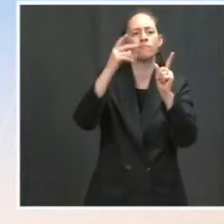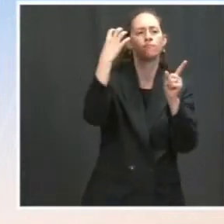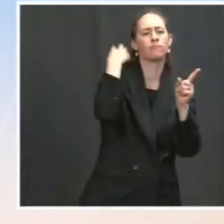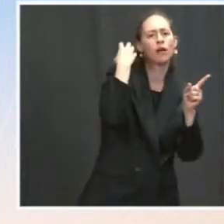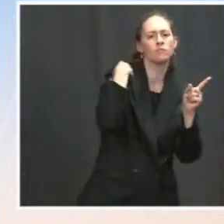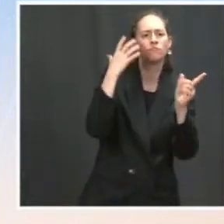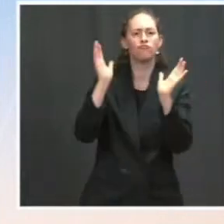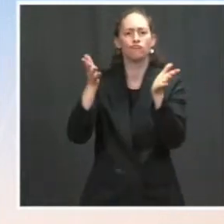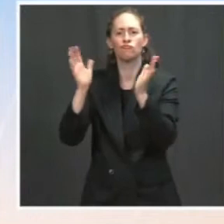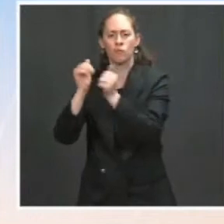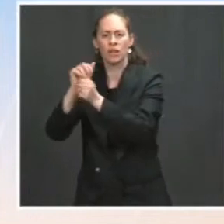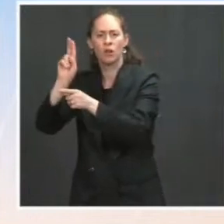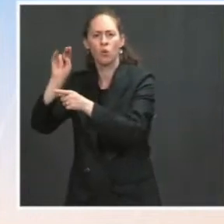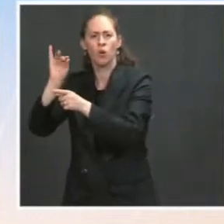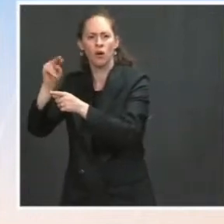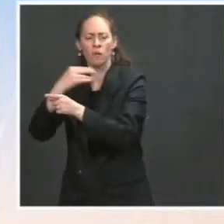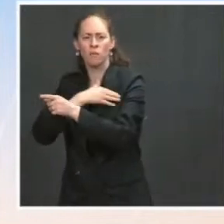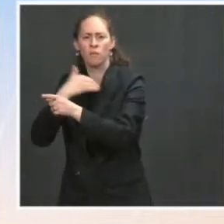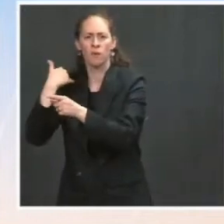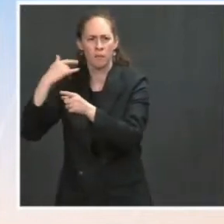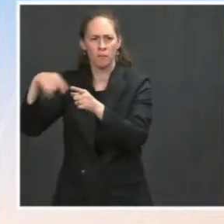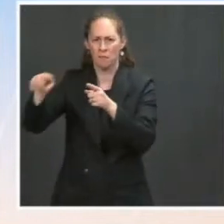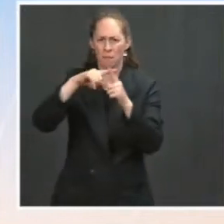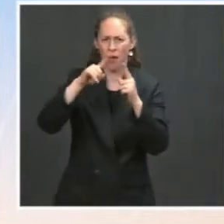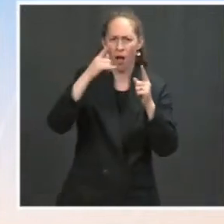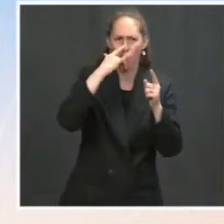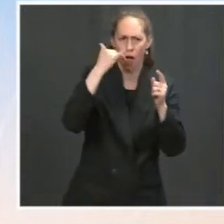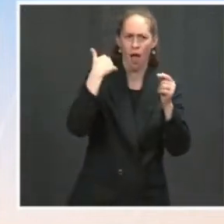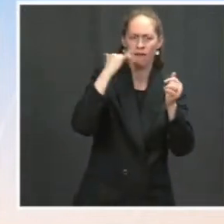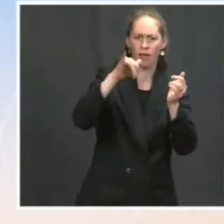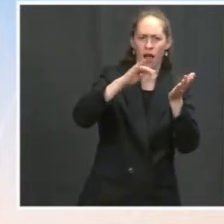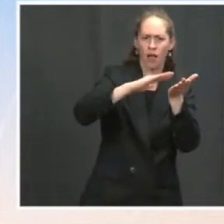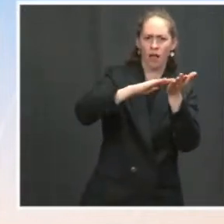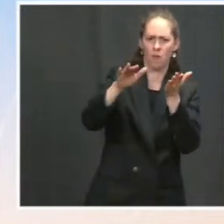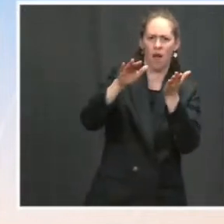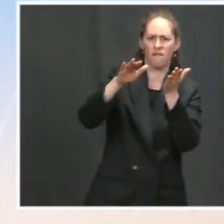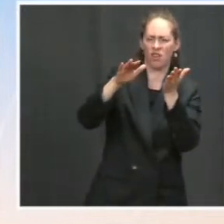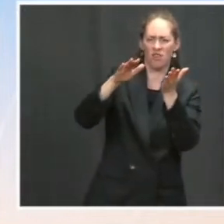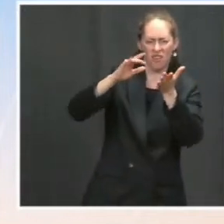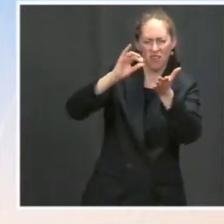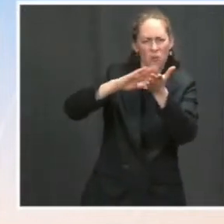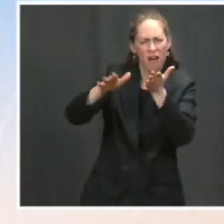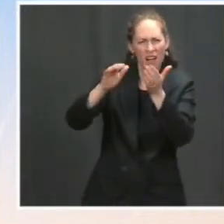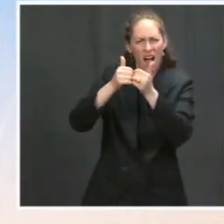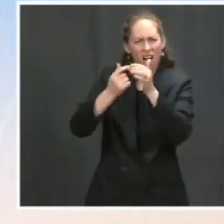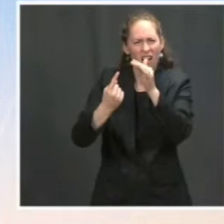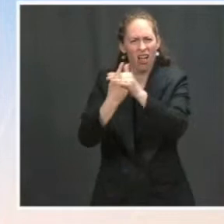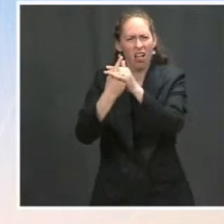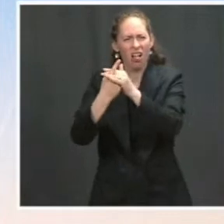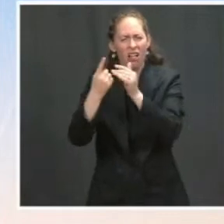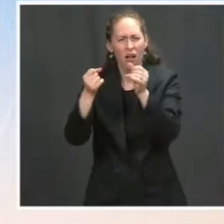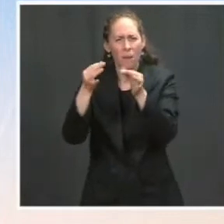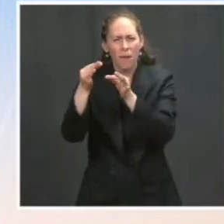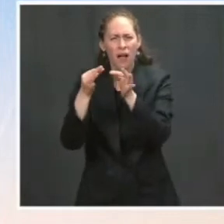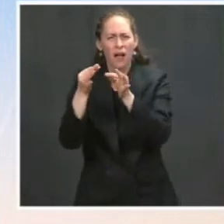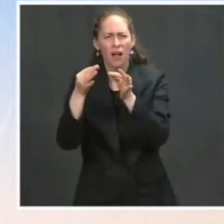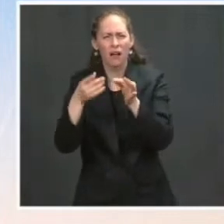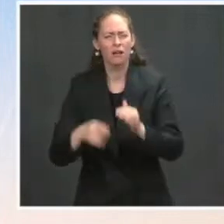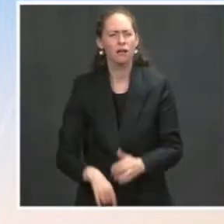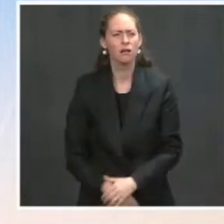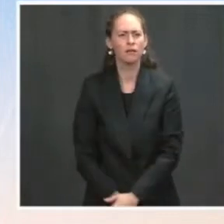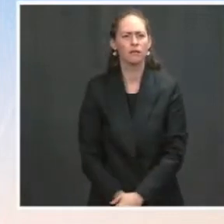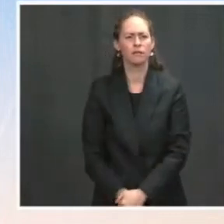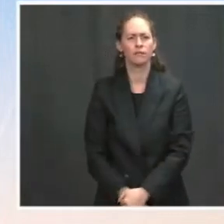Well, first, since you gave me the opportunity, I will reiterate that this administration the president signed an executive order requiring